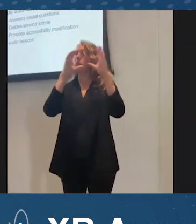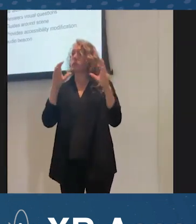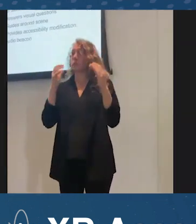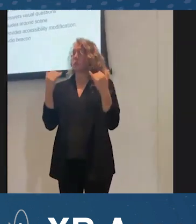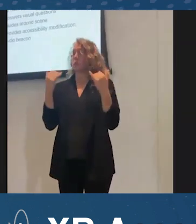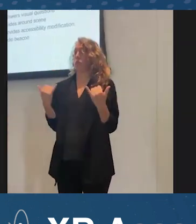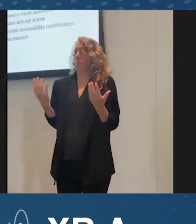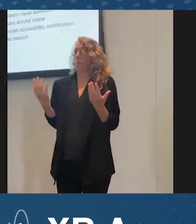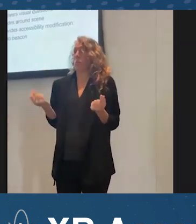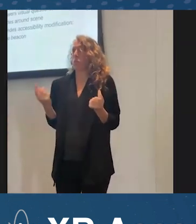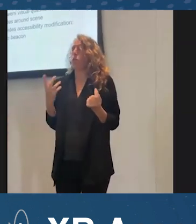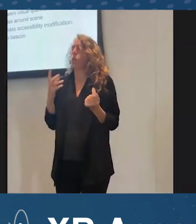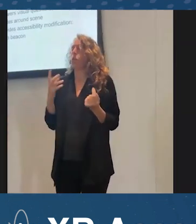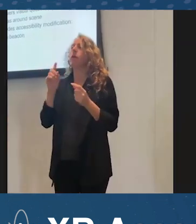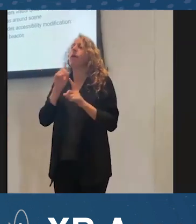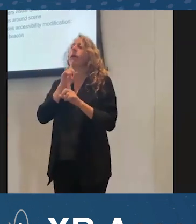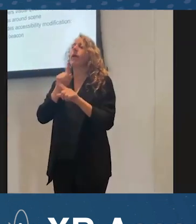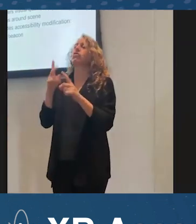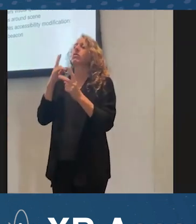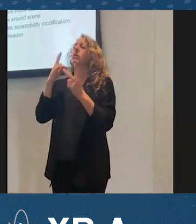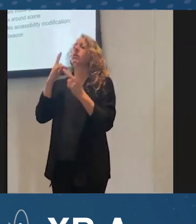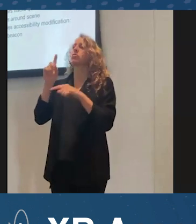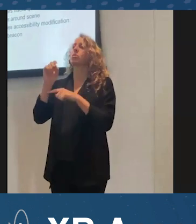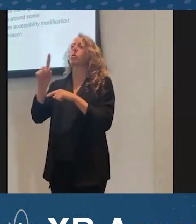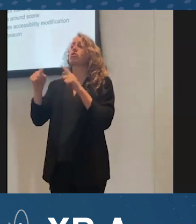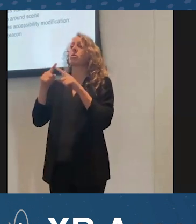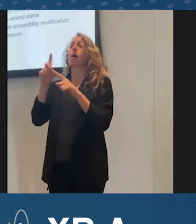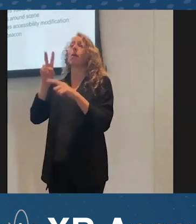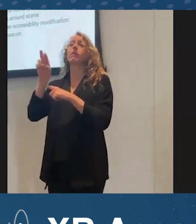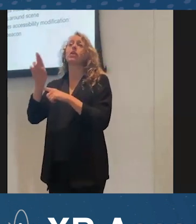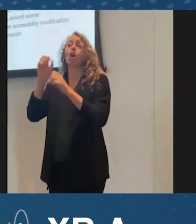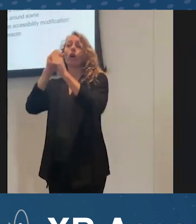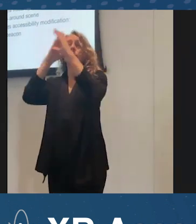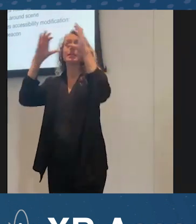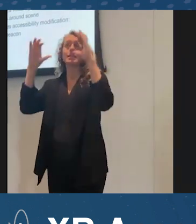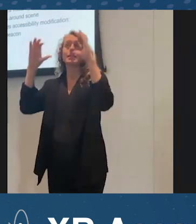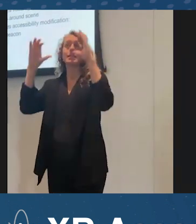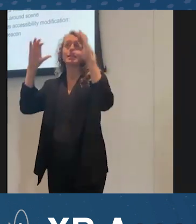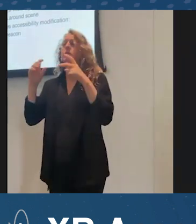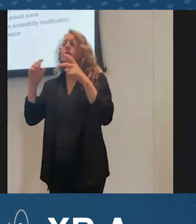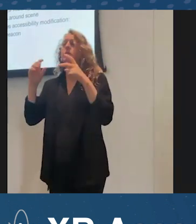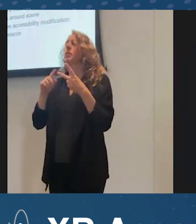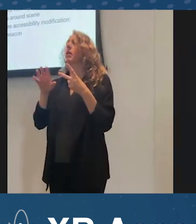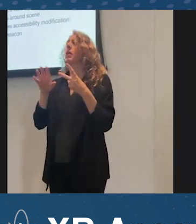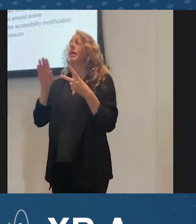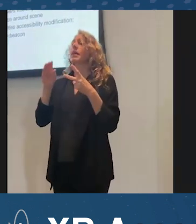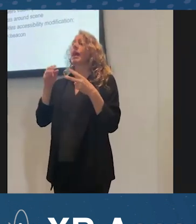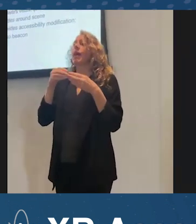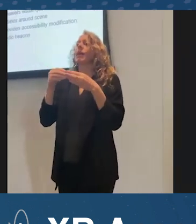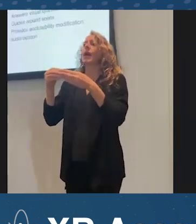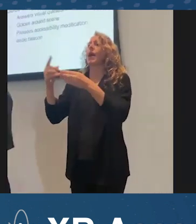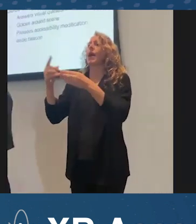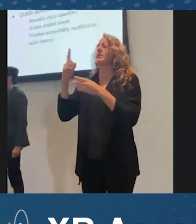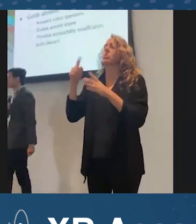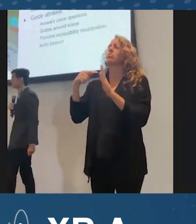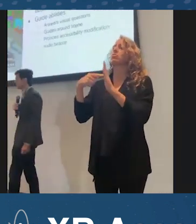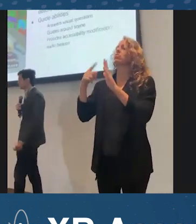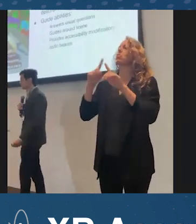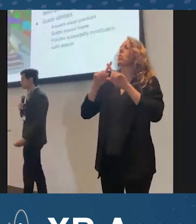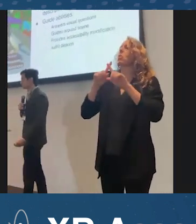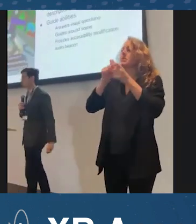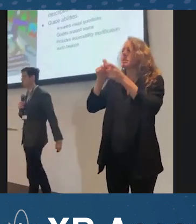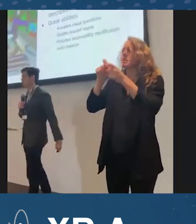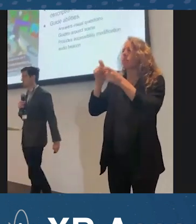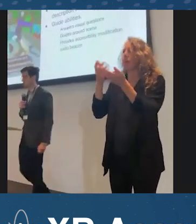answer visual questions about the virtual reality scene it's in. It can also guide someone to particular objects around the scene, and it